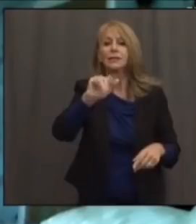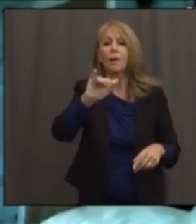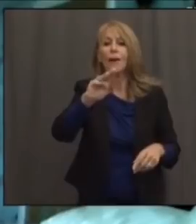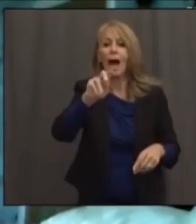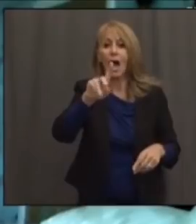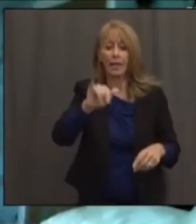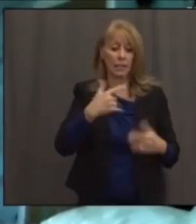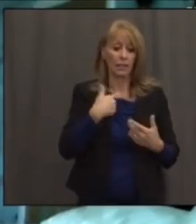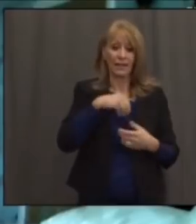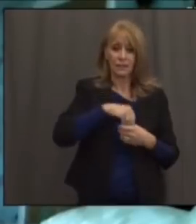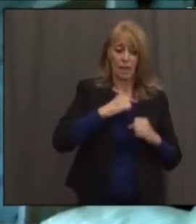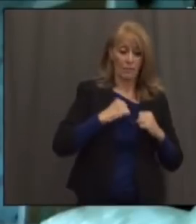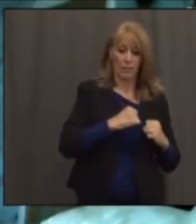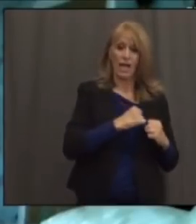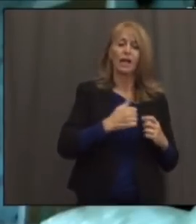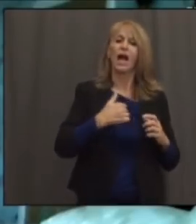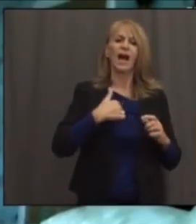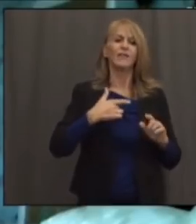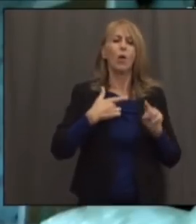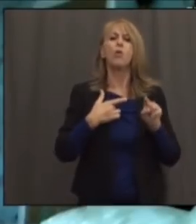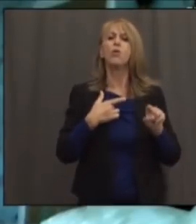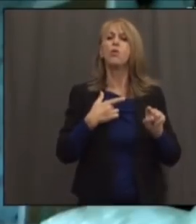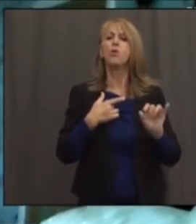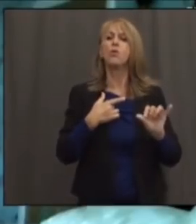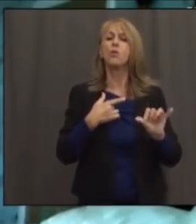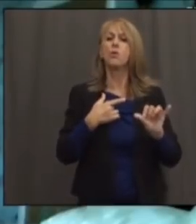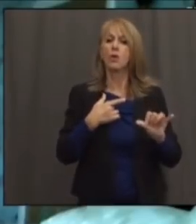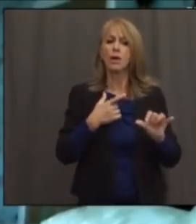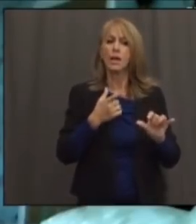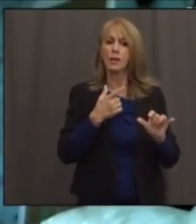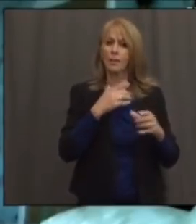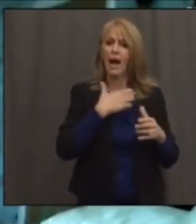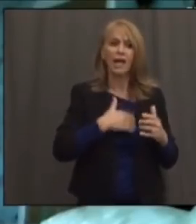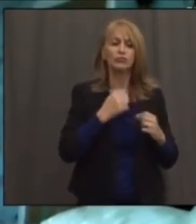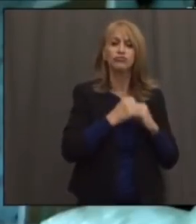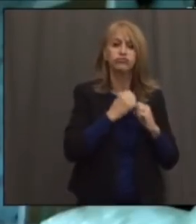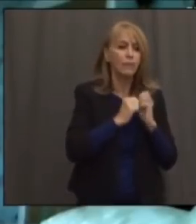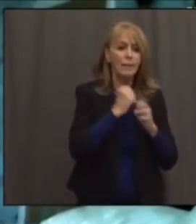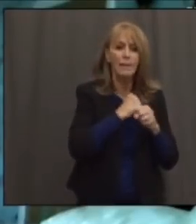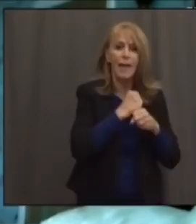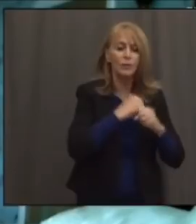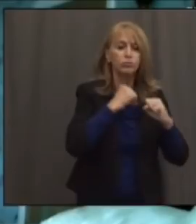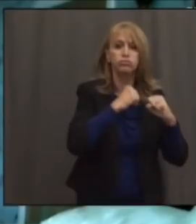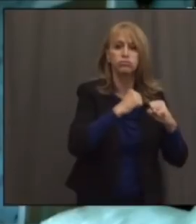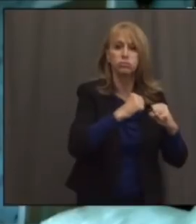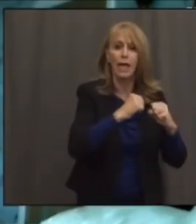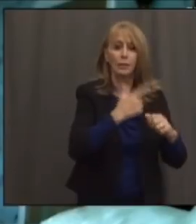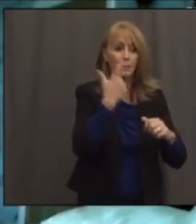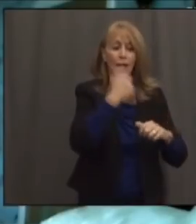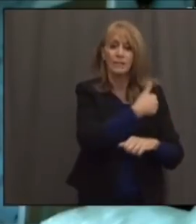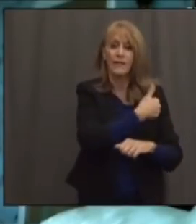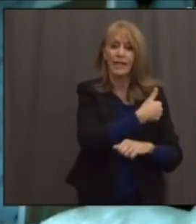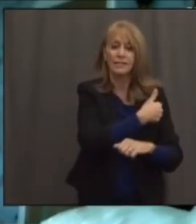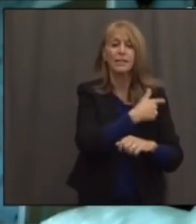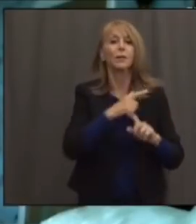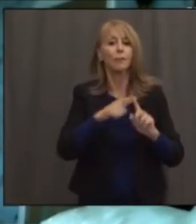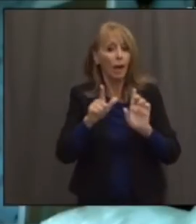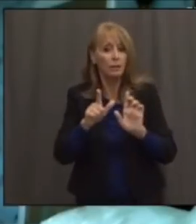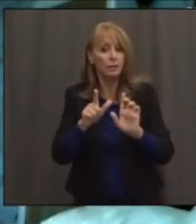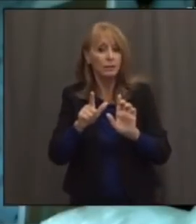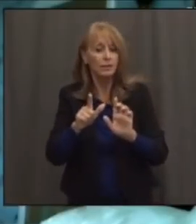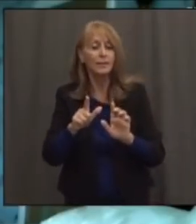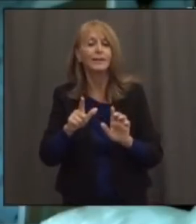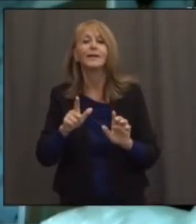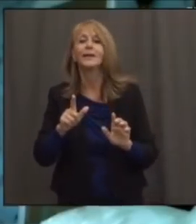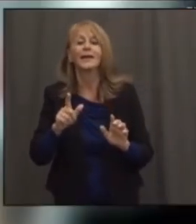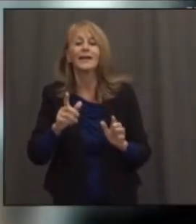I'm a little bit more optimistic that that they're much higher. But again, I think we're going to learn a lot more in the next several months about